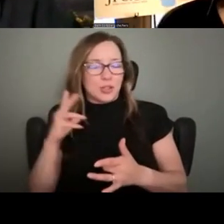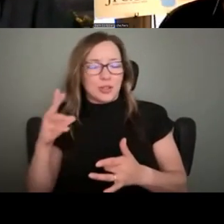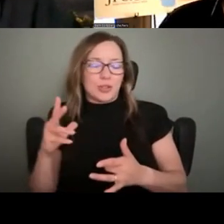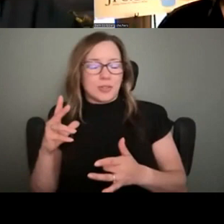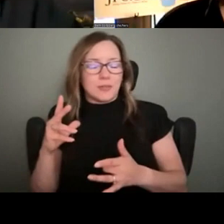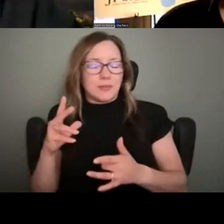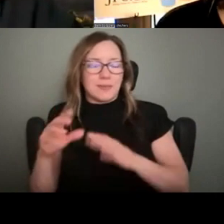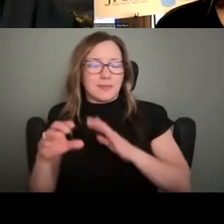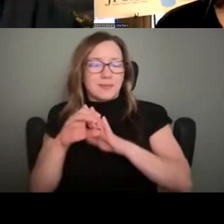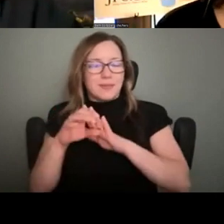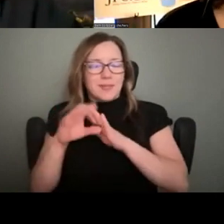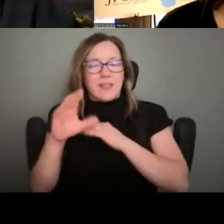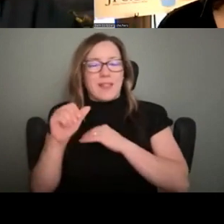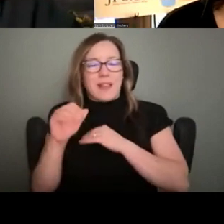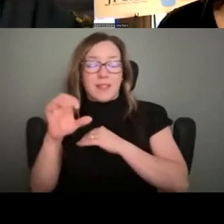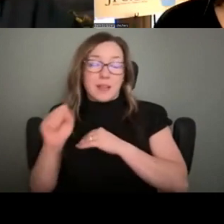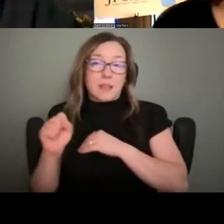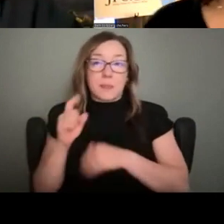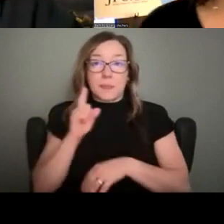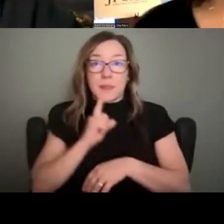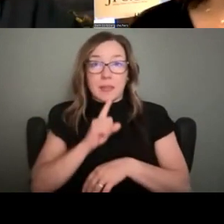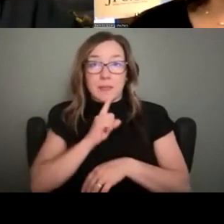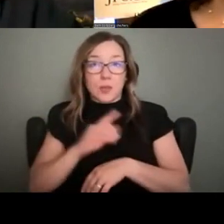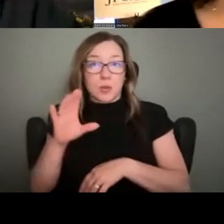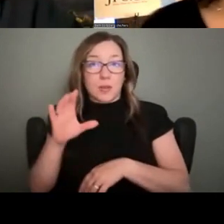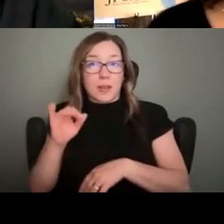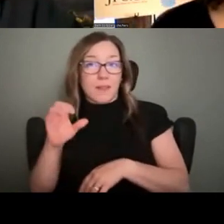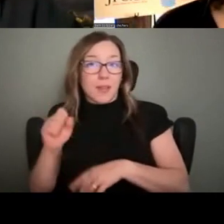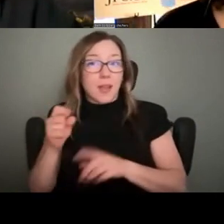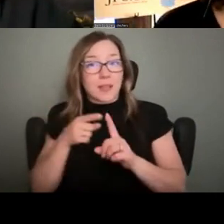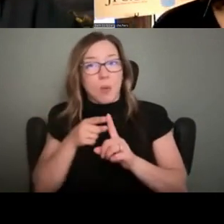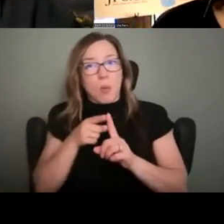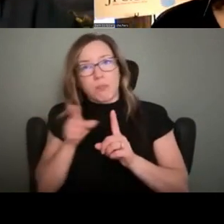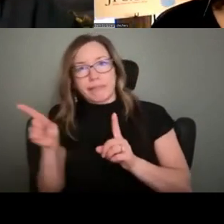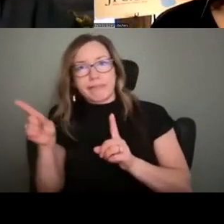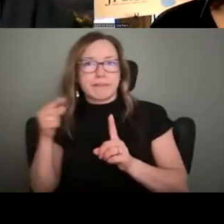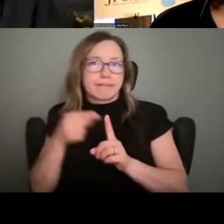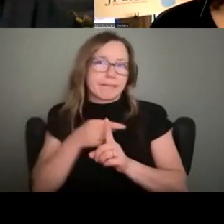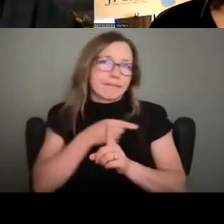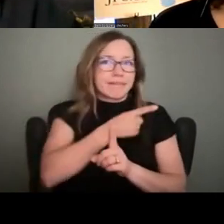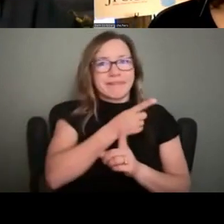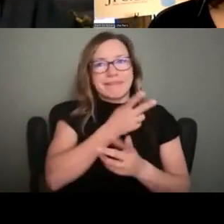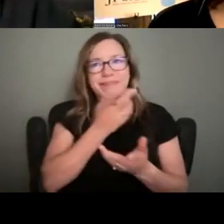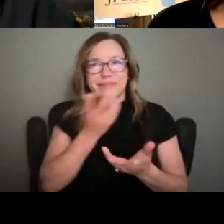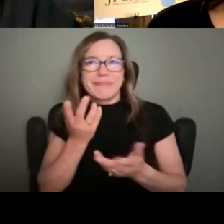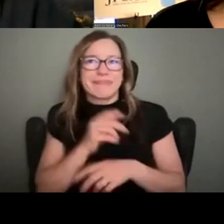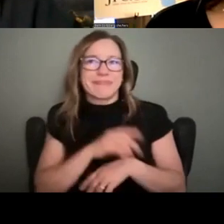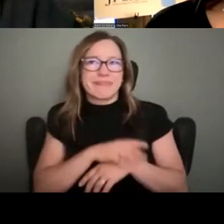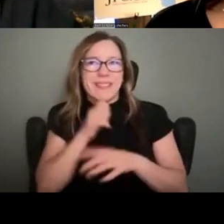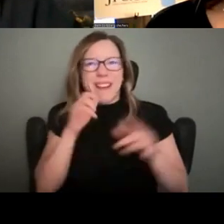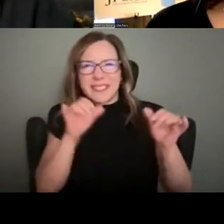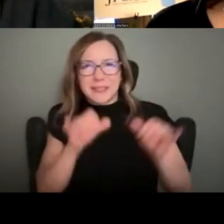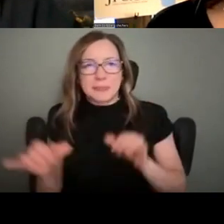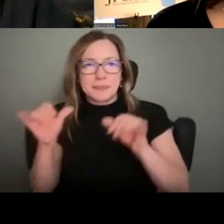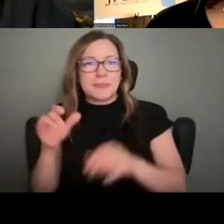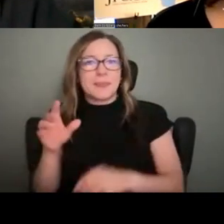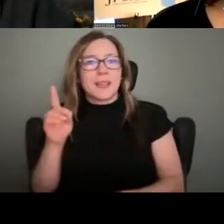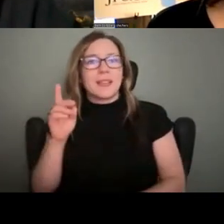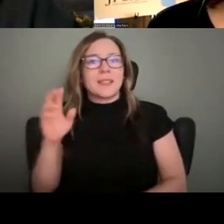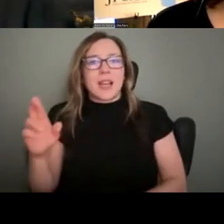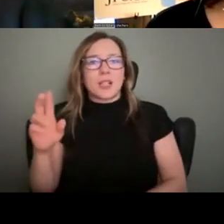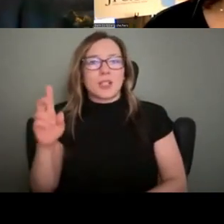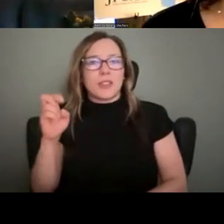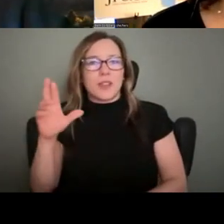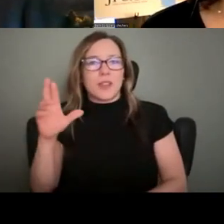are individual cafes that diverge in one way or another. Dr. Bear Meeson started the